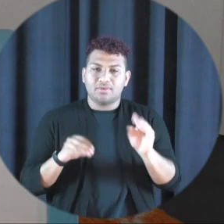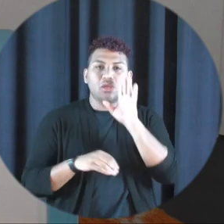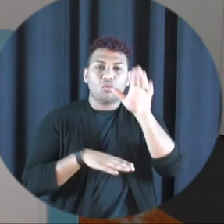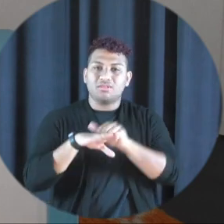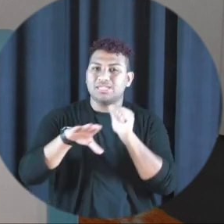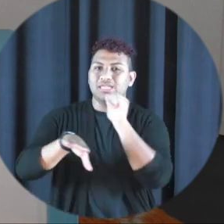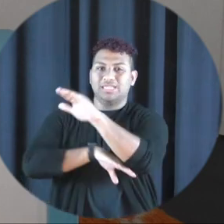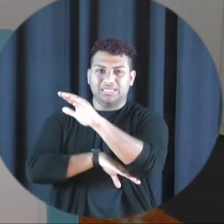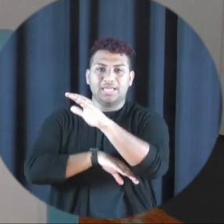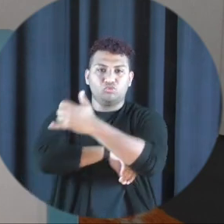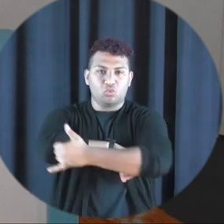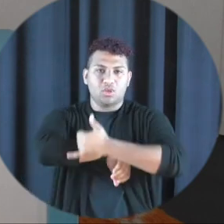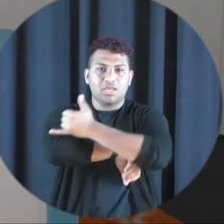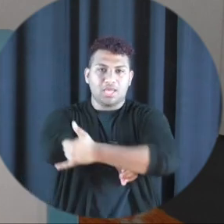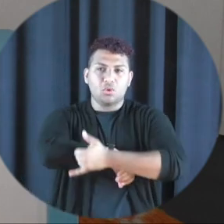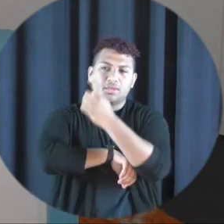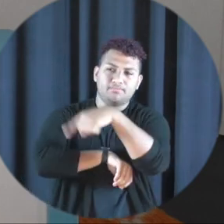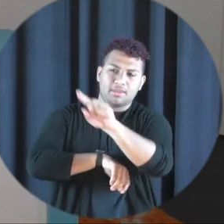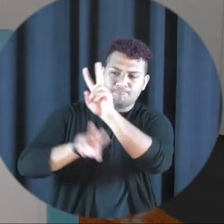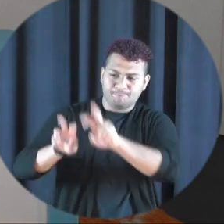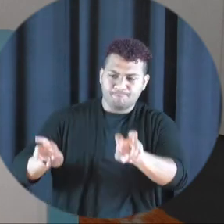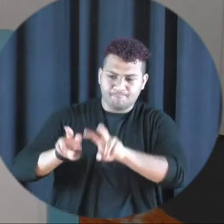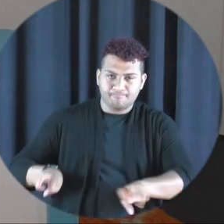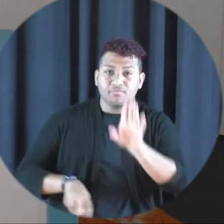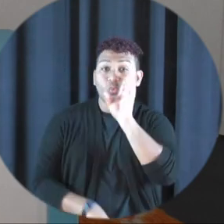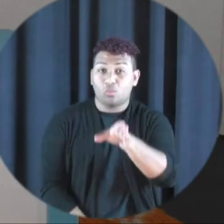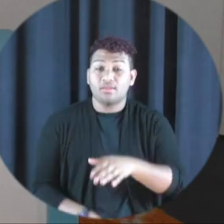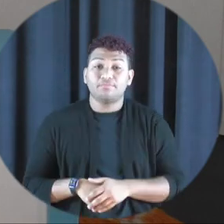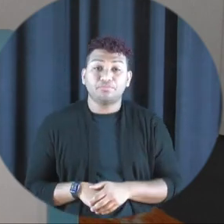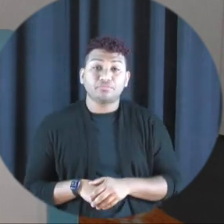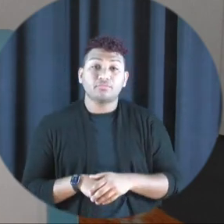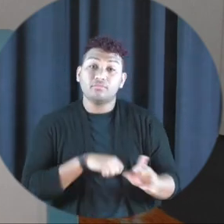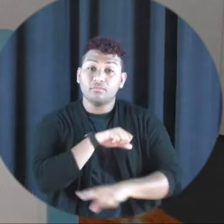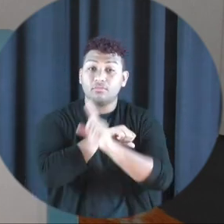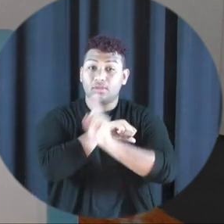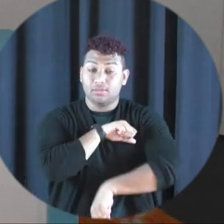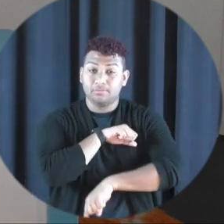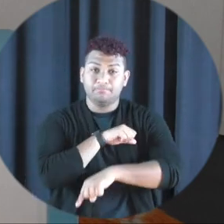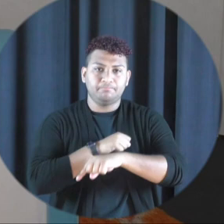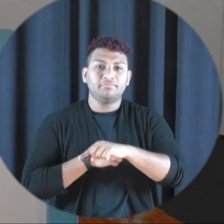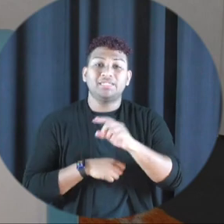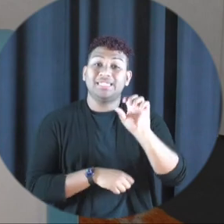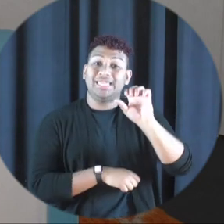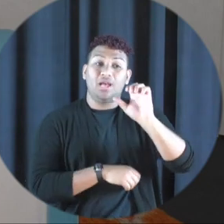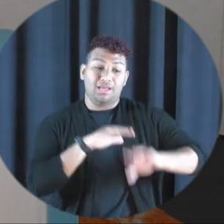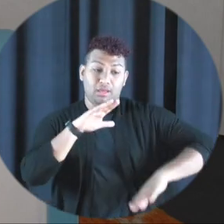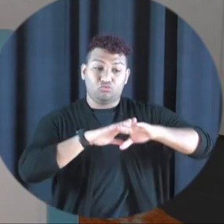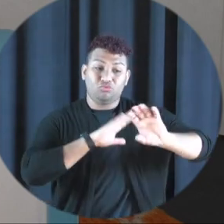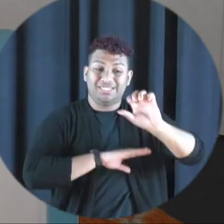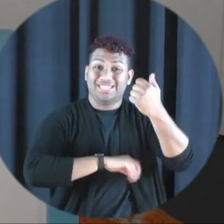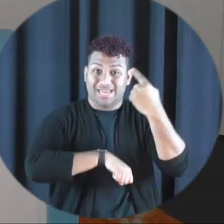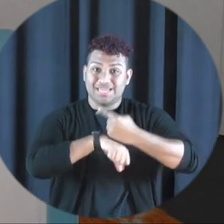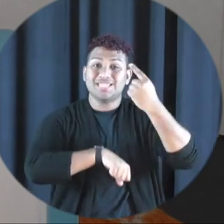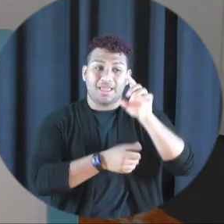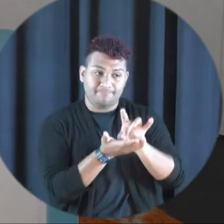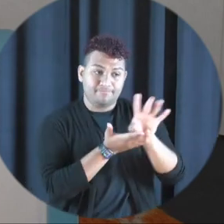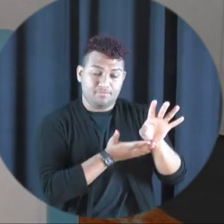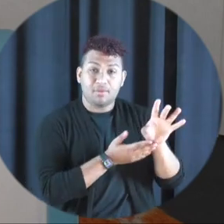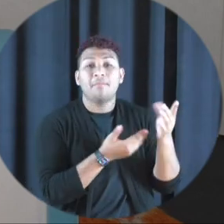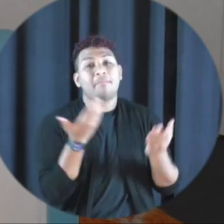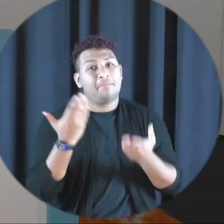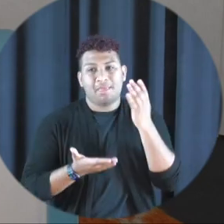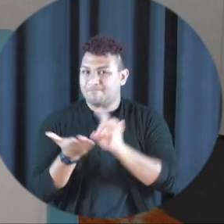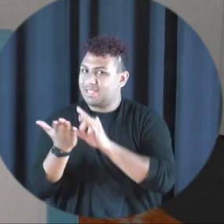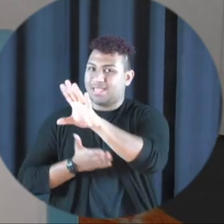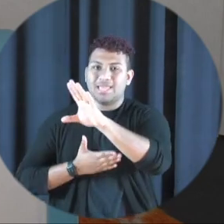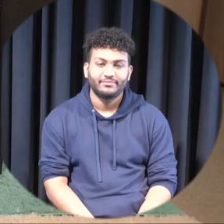county board for further review. The consequences can range from up to 10 days suspension to possible expulsion.